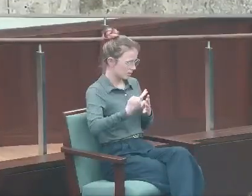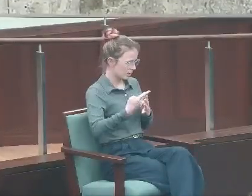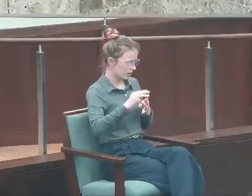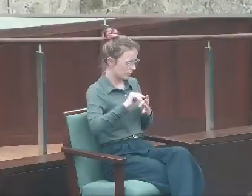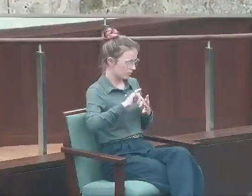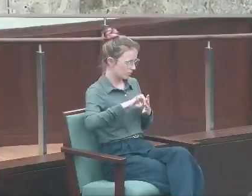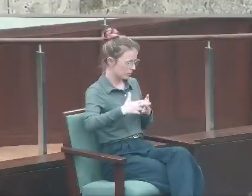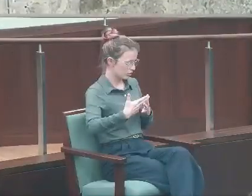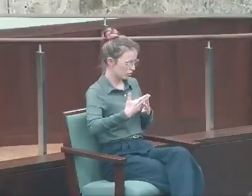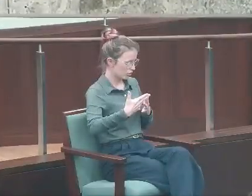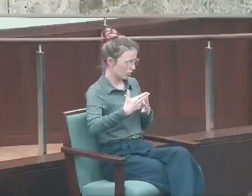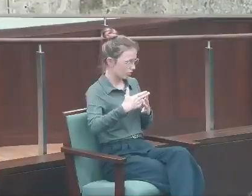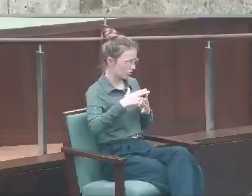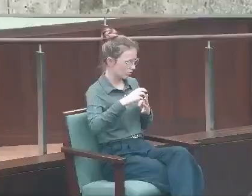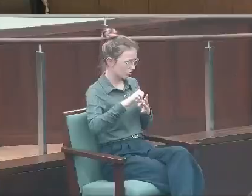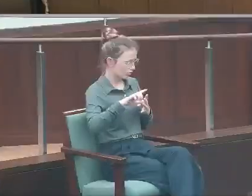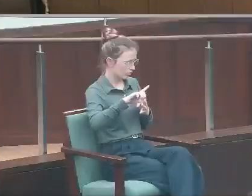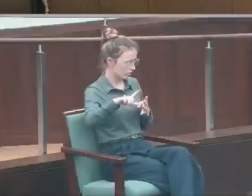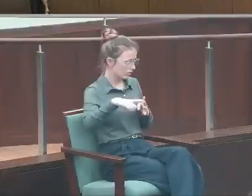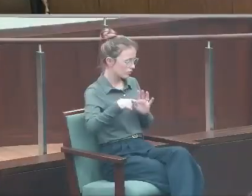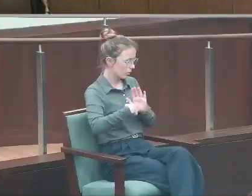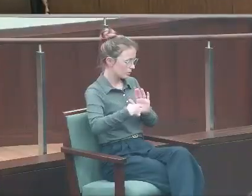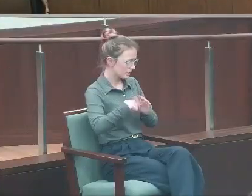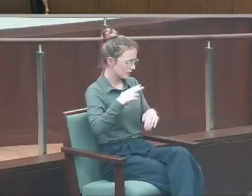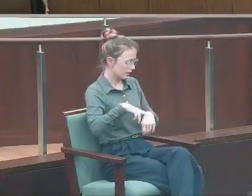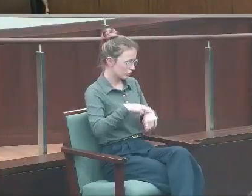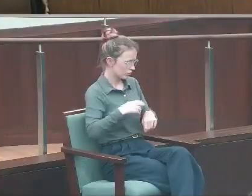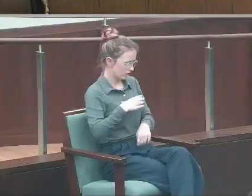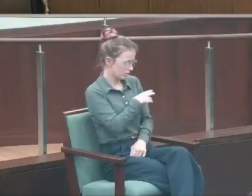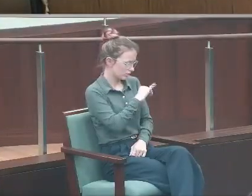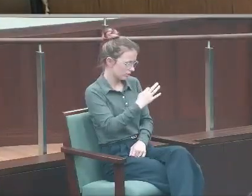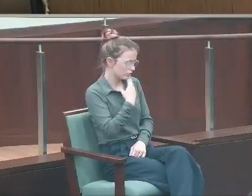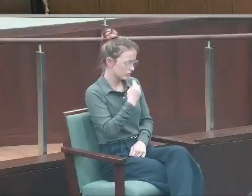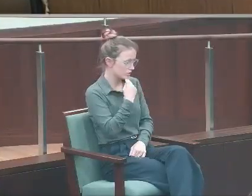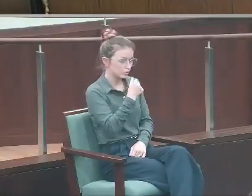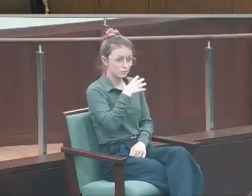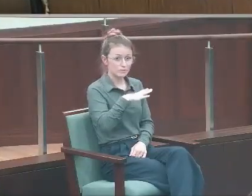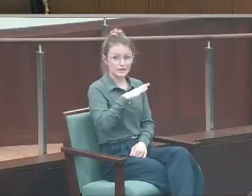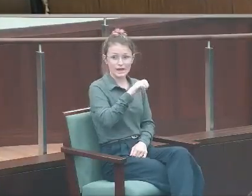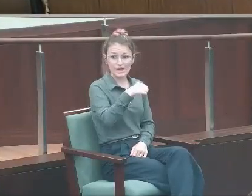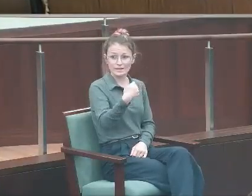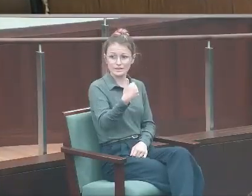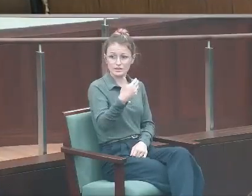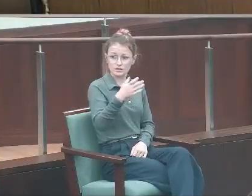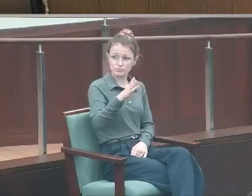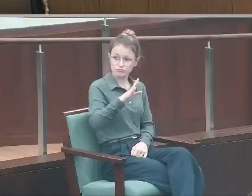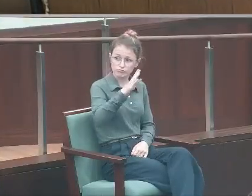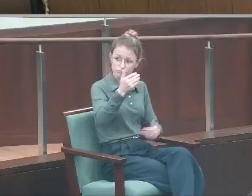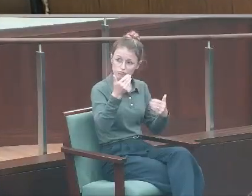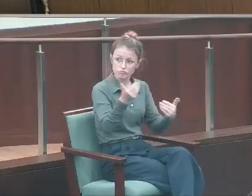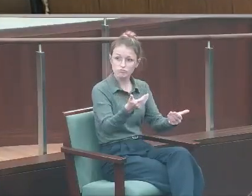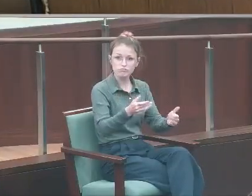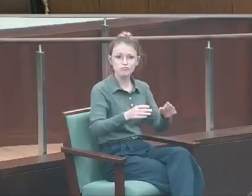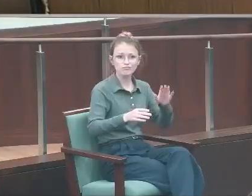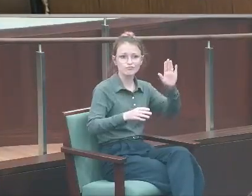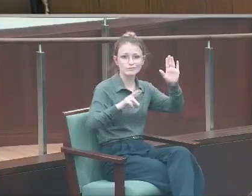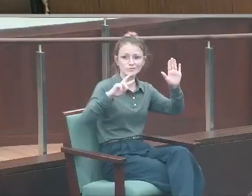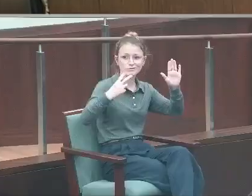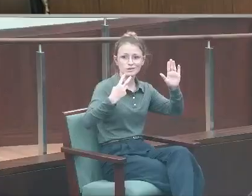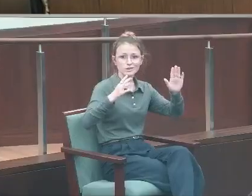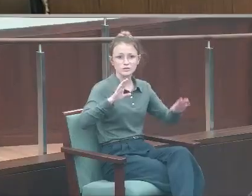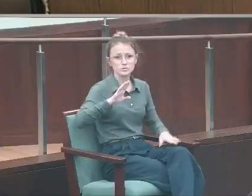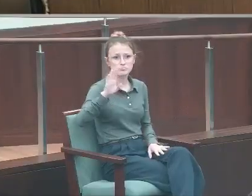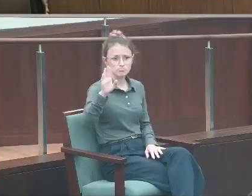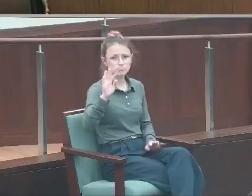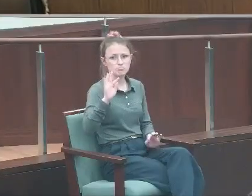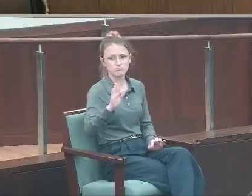Women. Is there a motion to accept those? It's moved over here. Is there a second? Second right in the